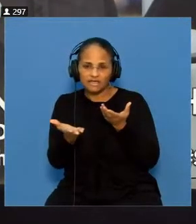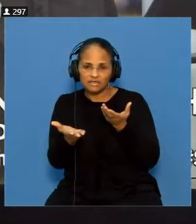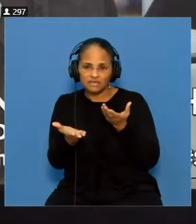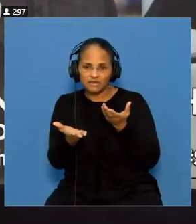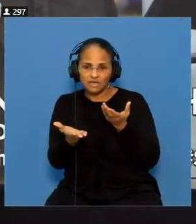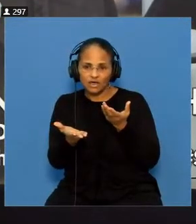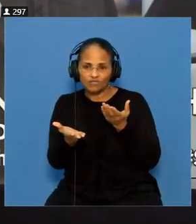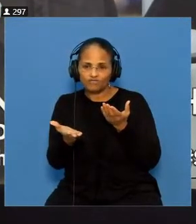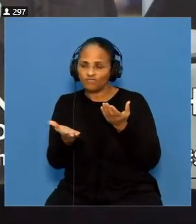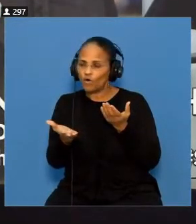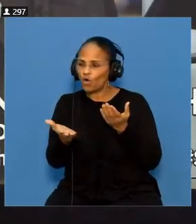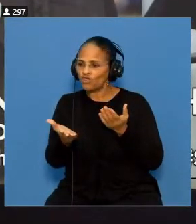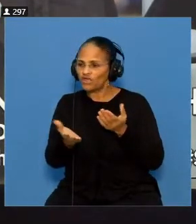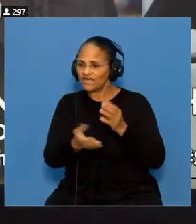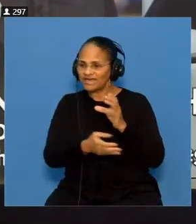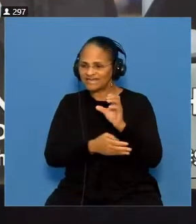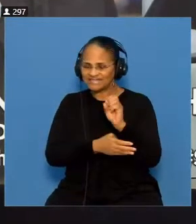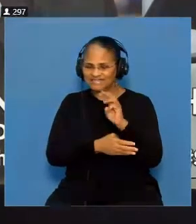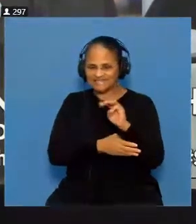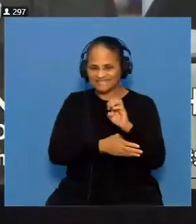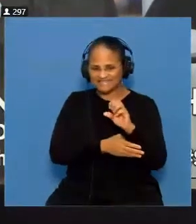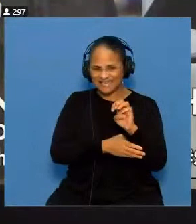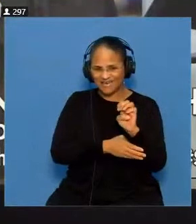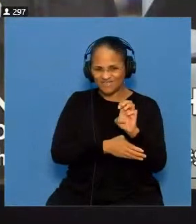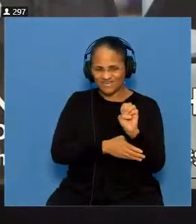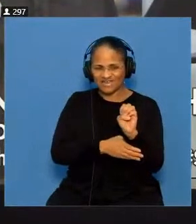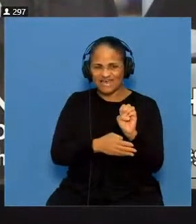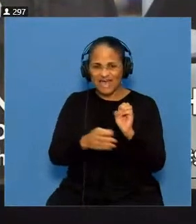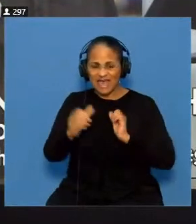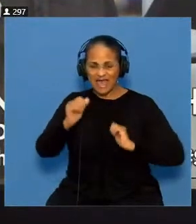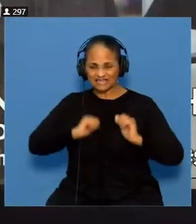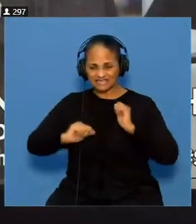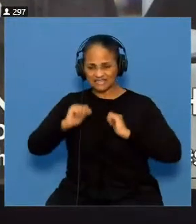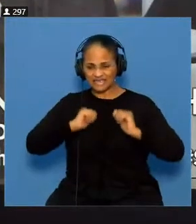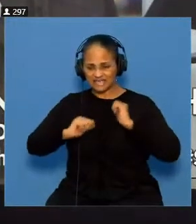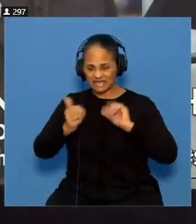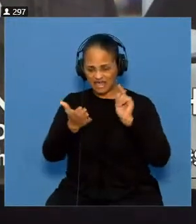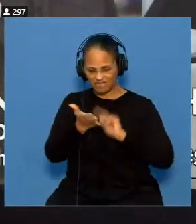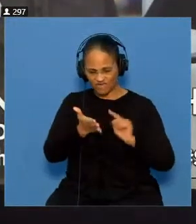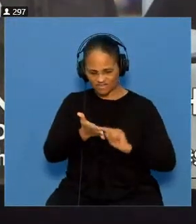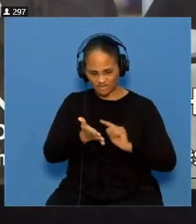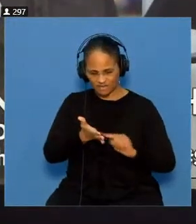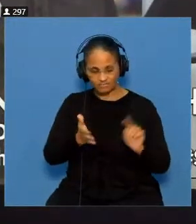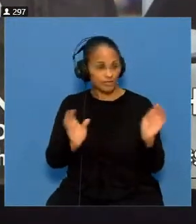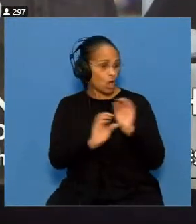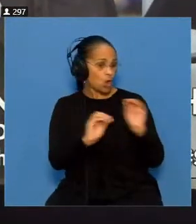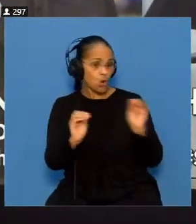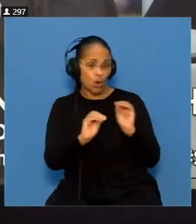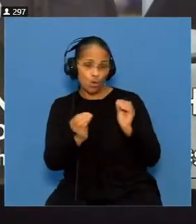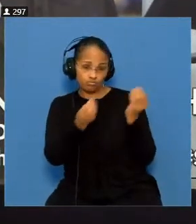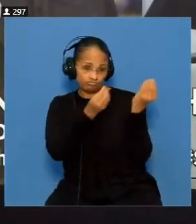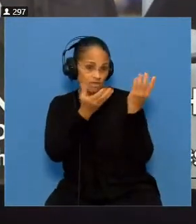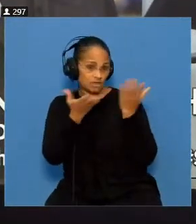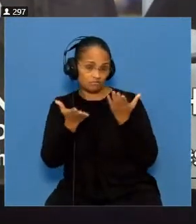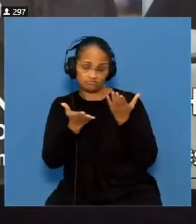Savvy Entertainment $800,000 investigation? I have no further update than the one I gave last time.